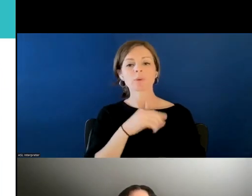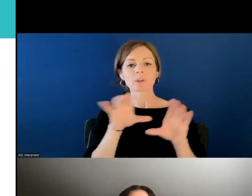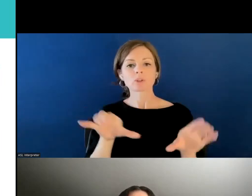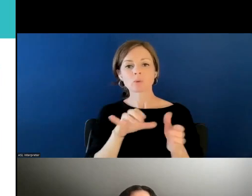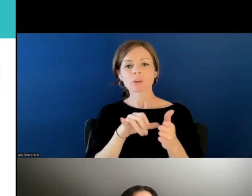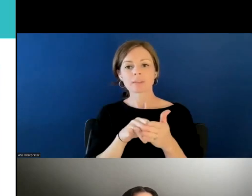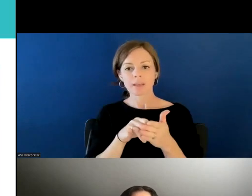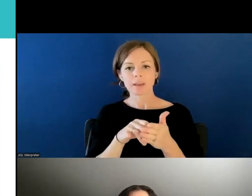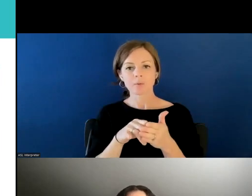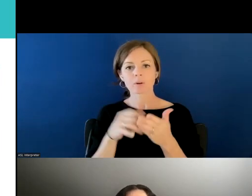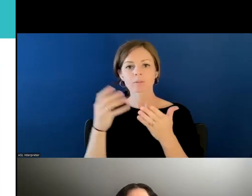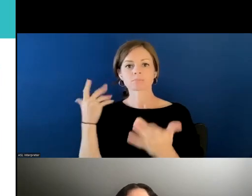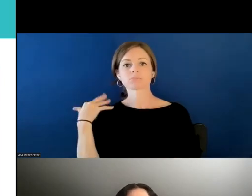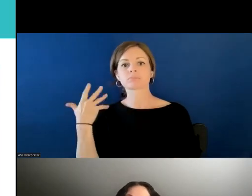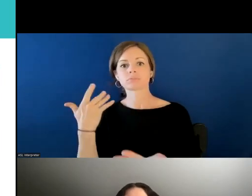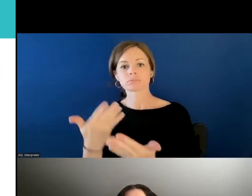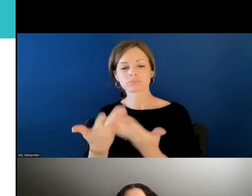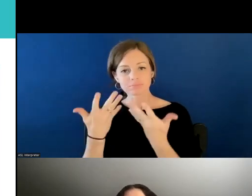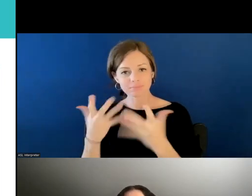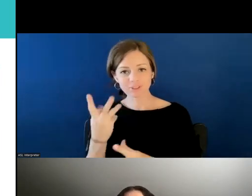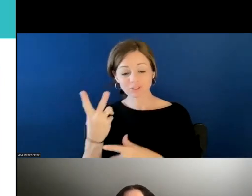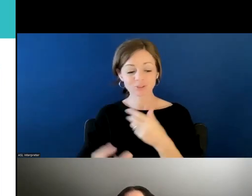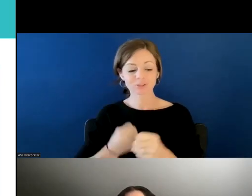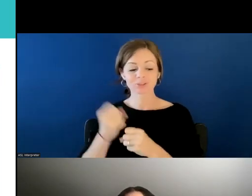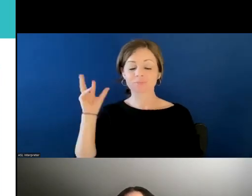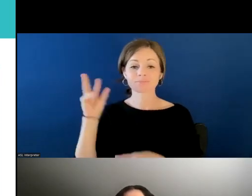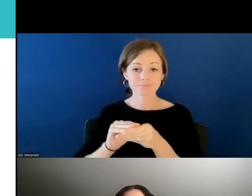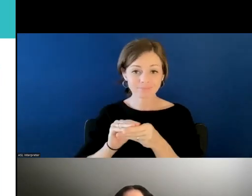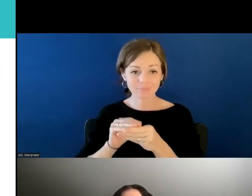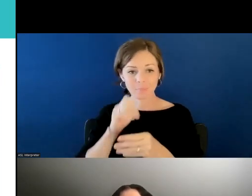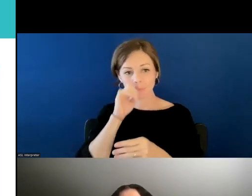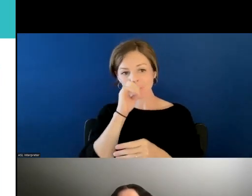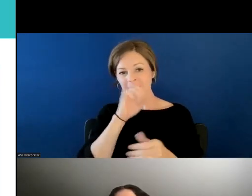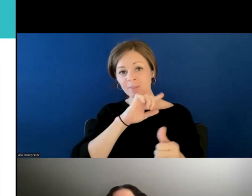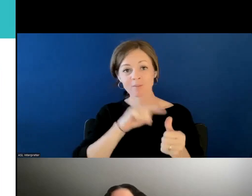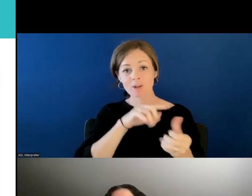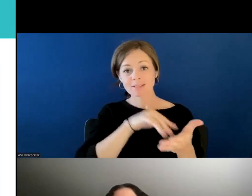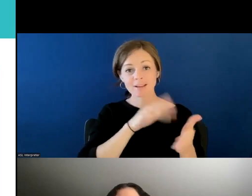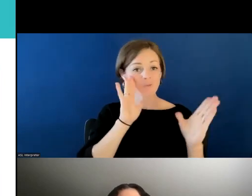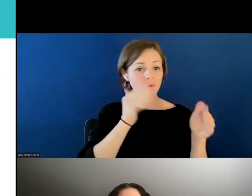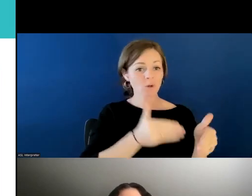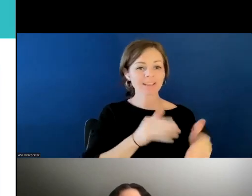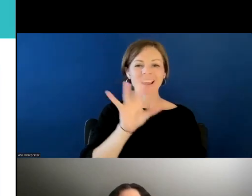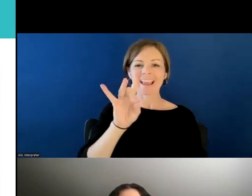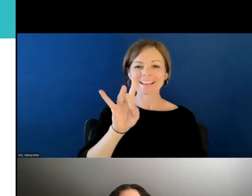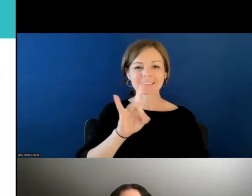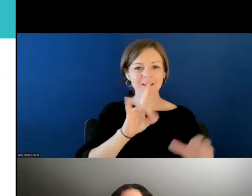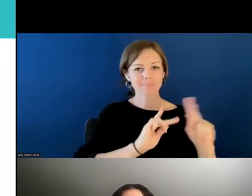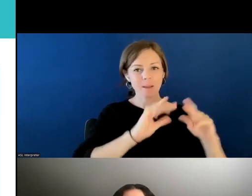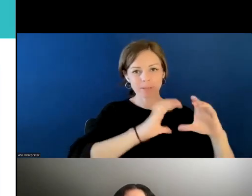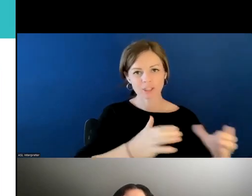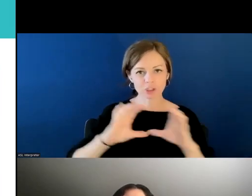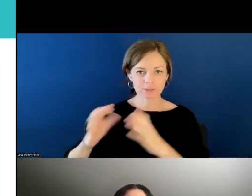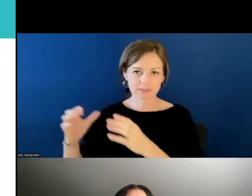as we wrap up, it's been about 2 years in the making. The first study focused on 8 populations that were disproportionately